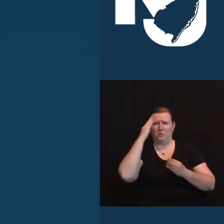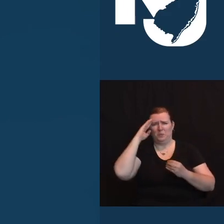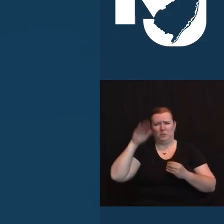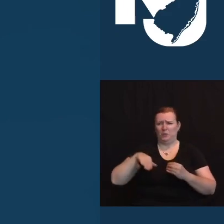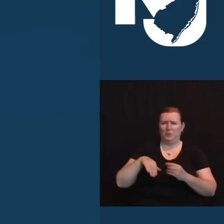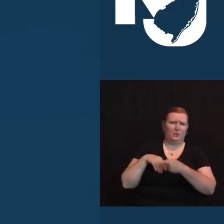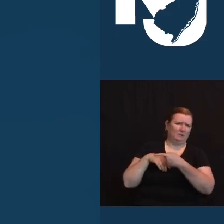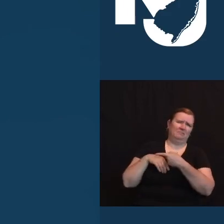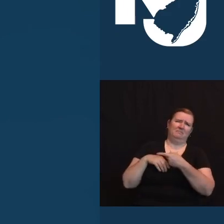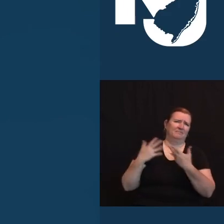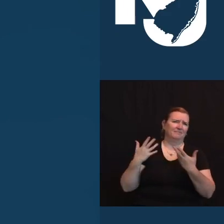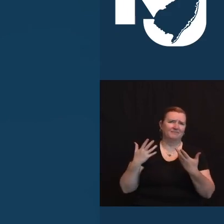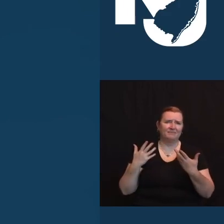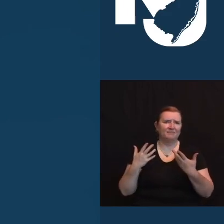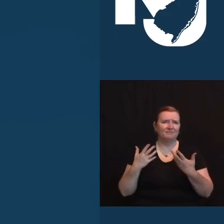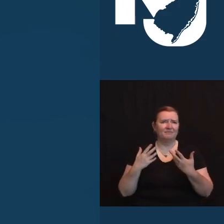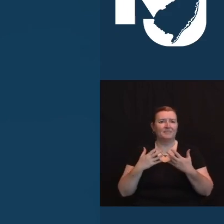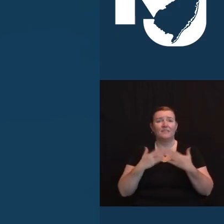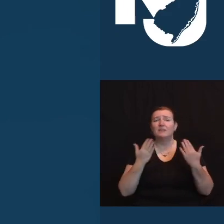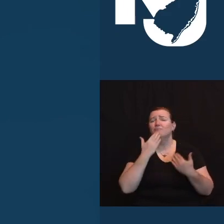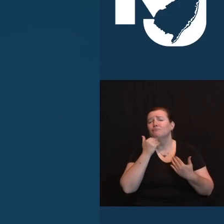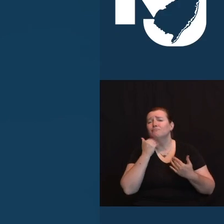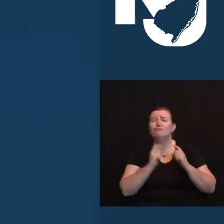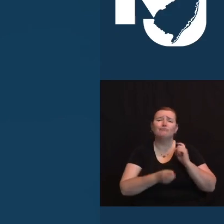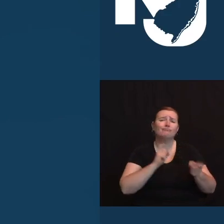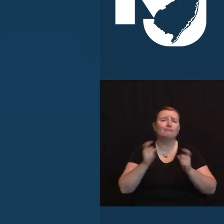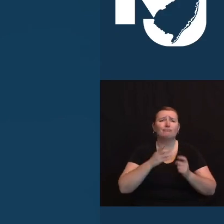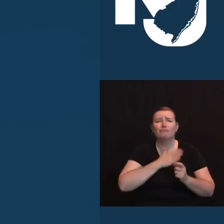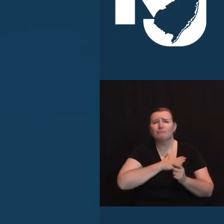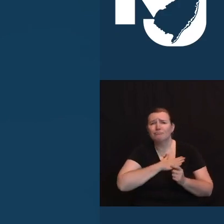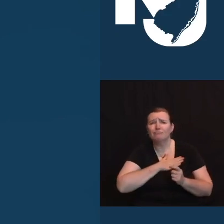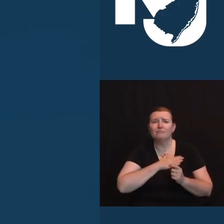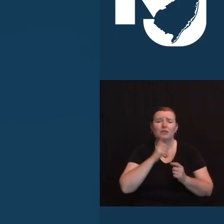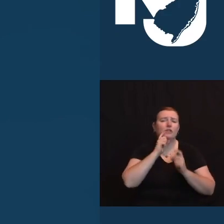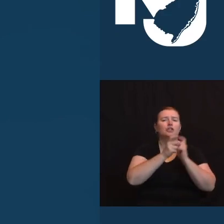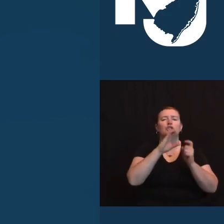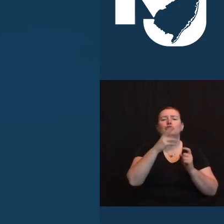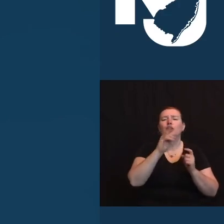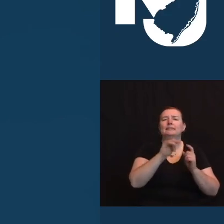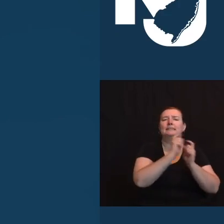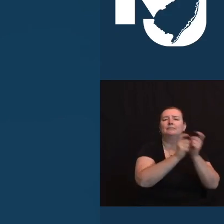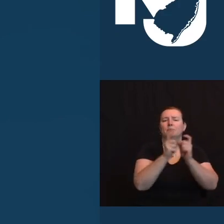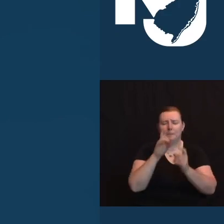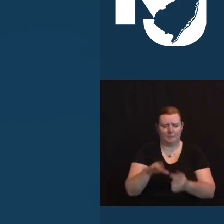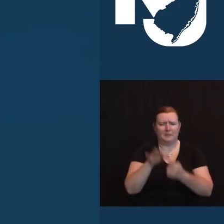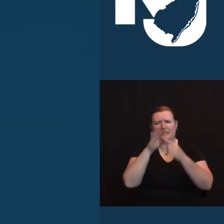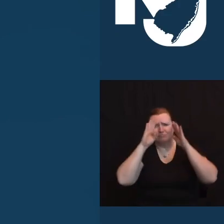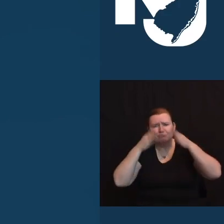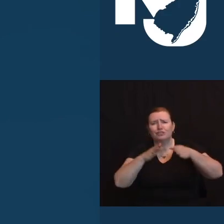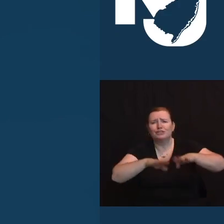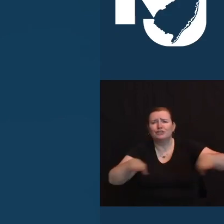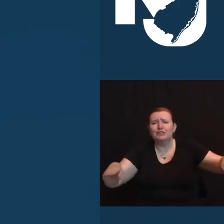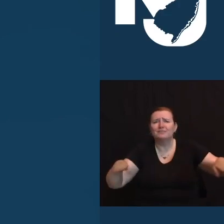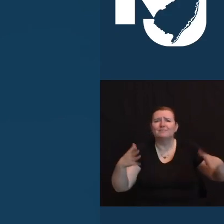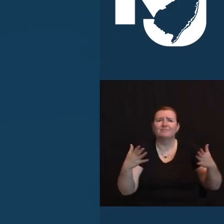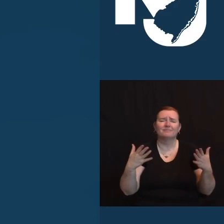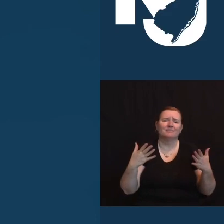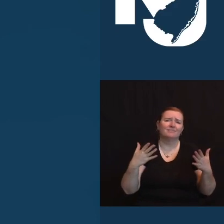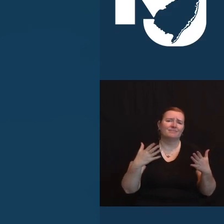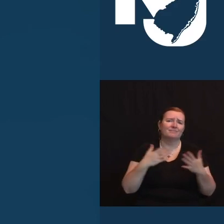her generosity, especially for charitable endeavors to benefit children or to combat hunger. Hedda is survived by